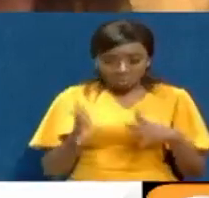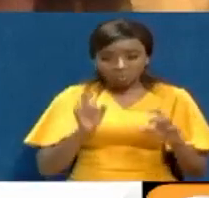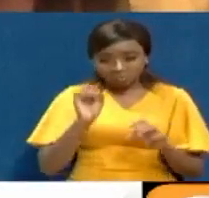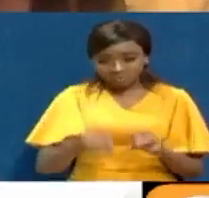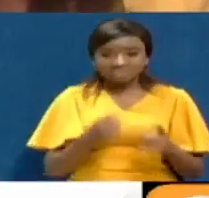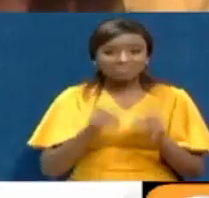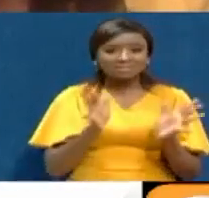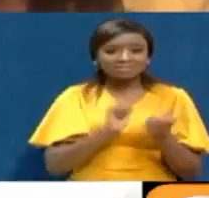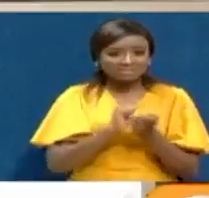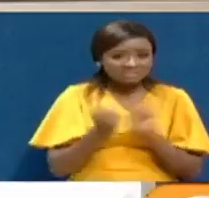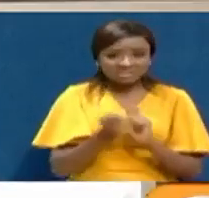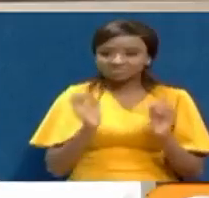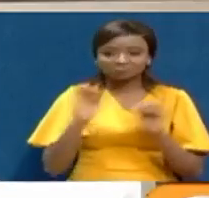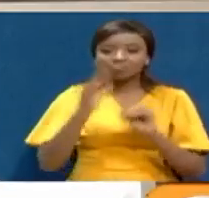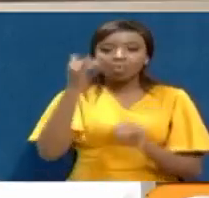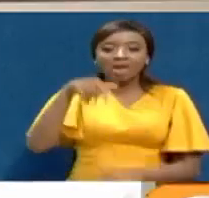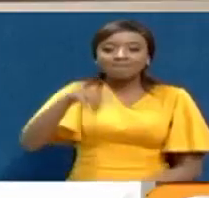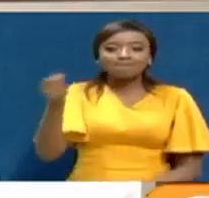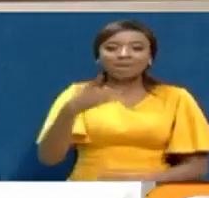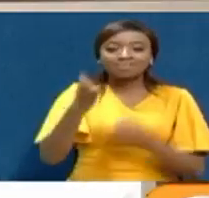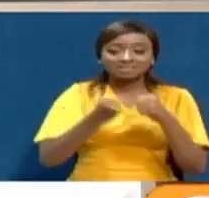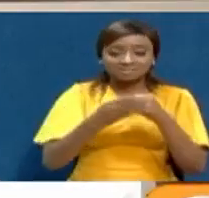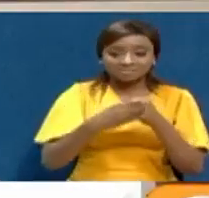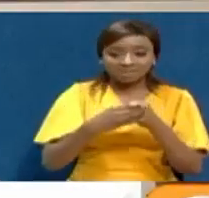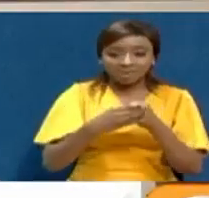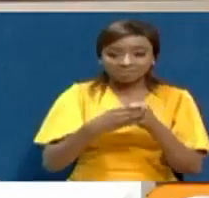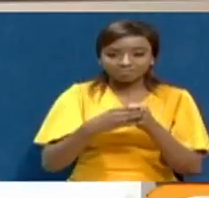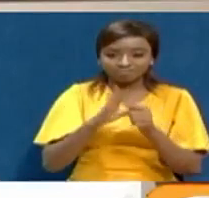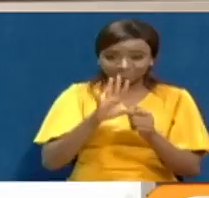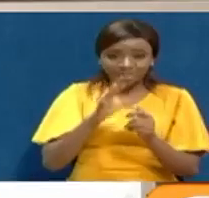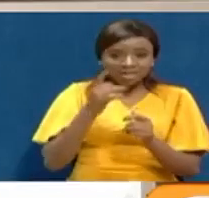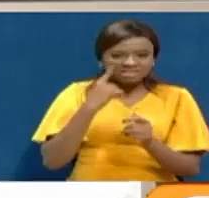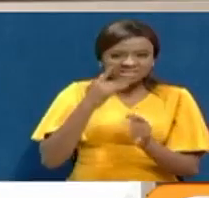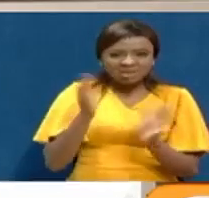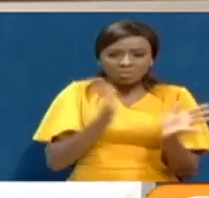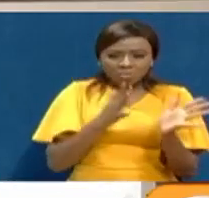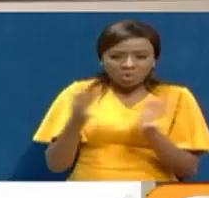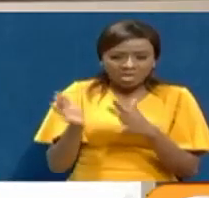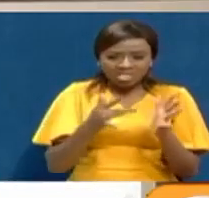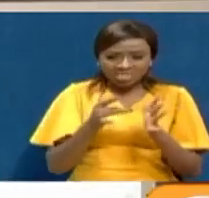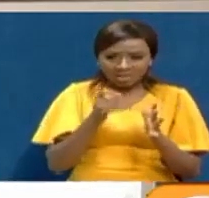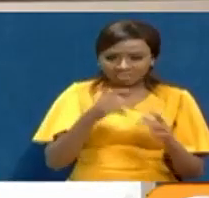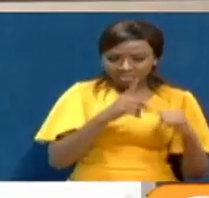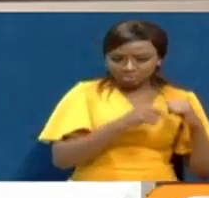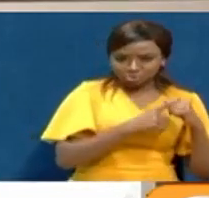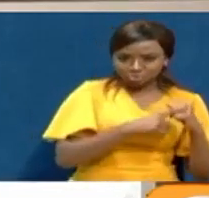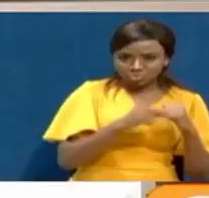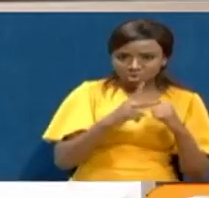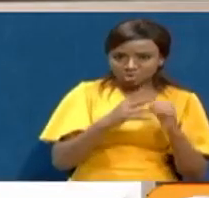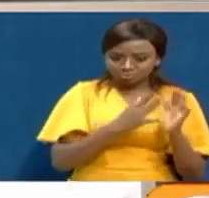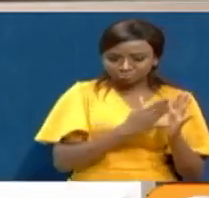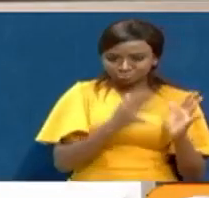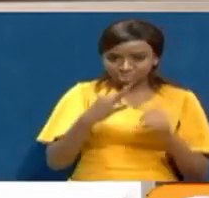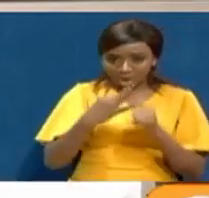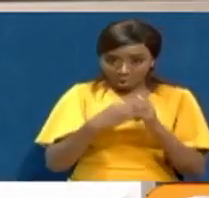We see that September is actually the transition month between June to August, which is the cold rainy season, and